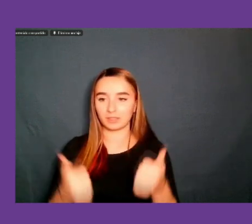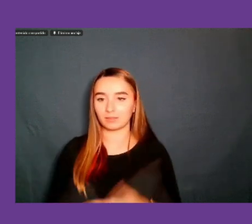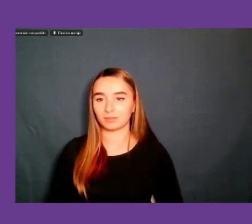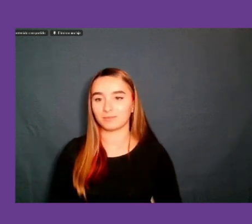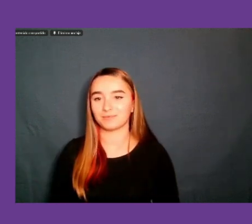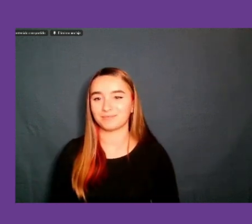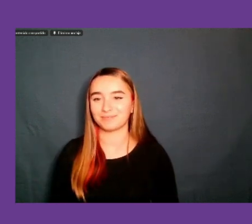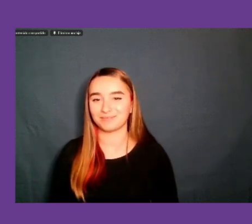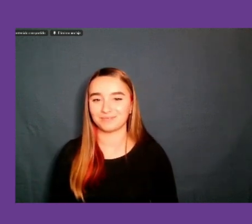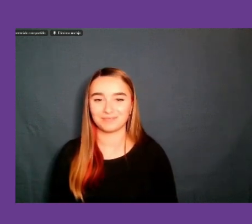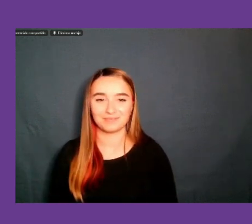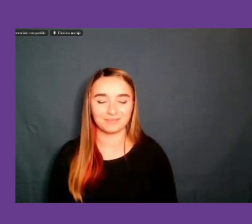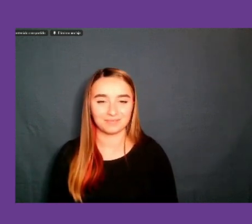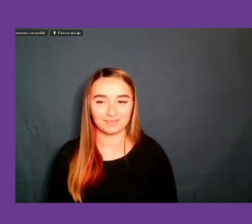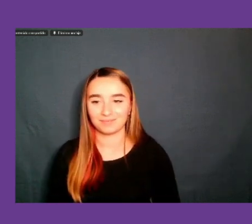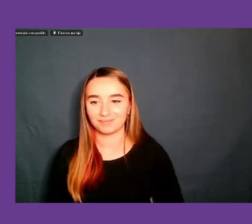Yes.